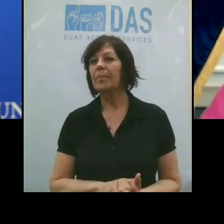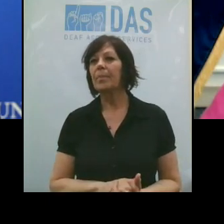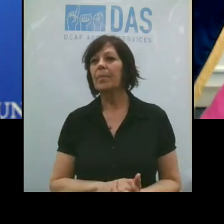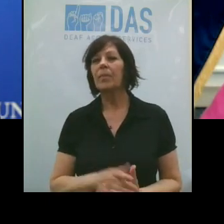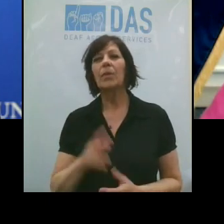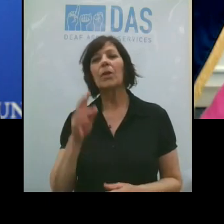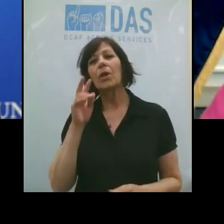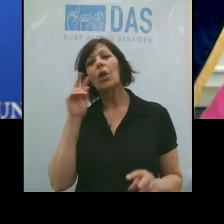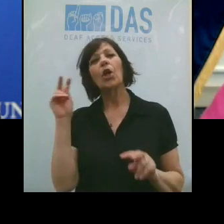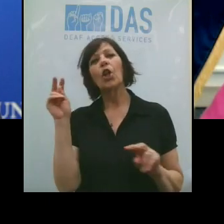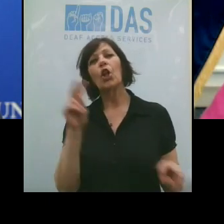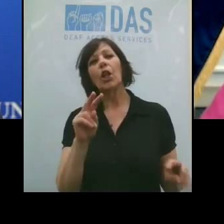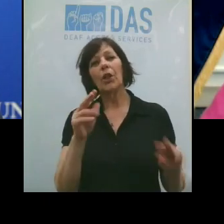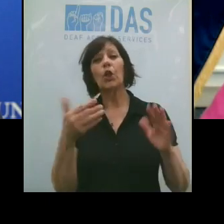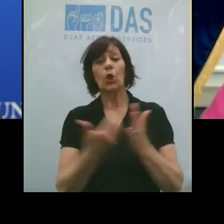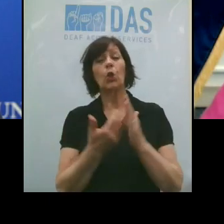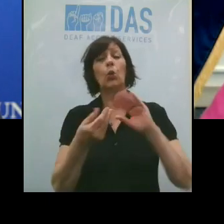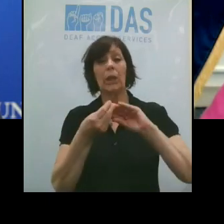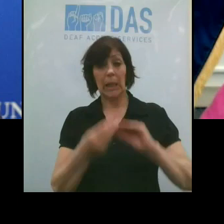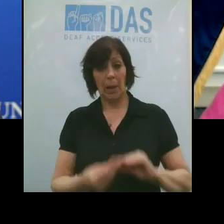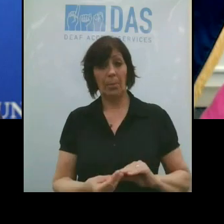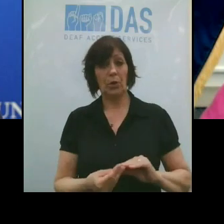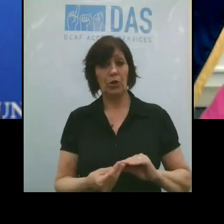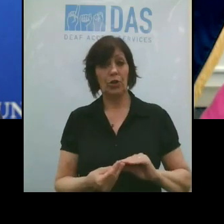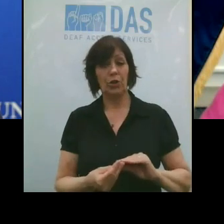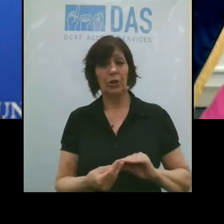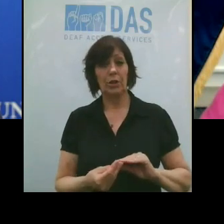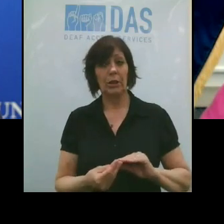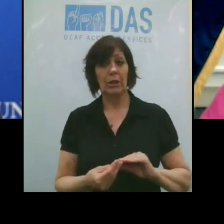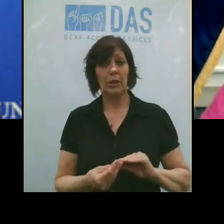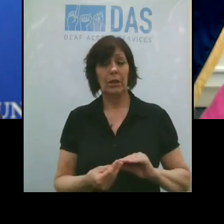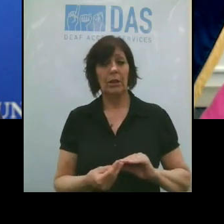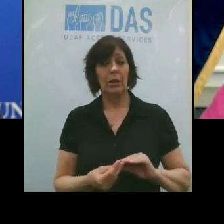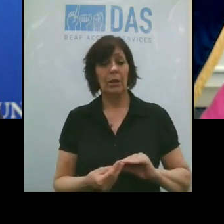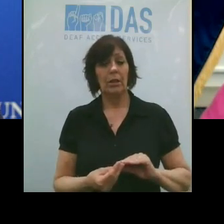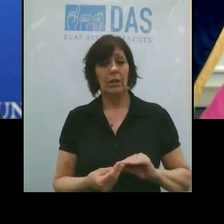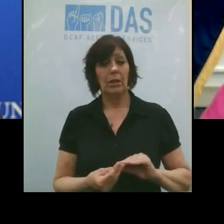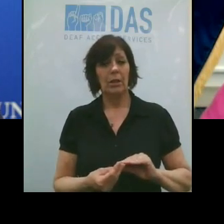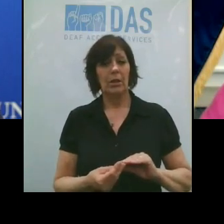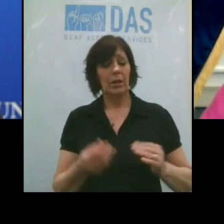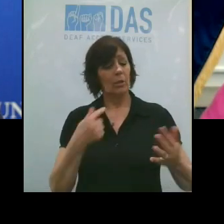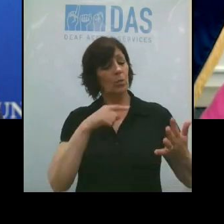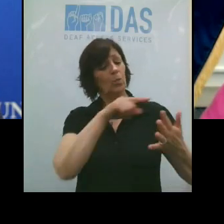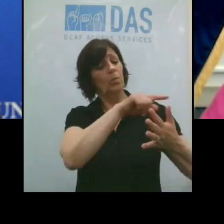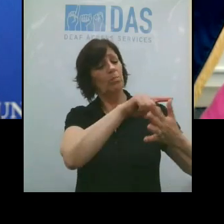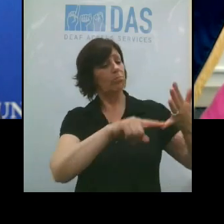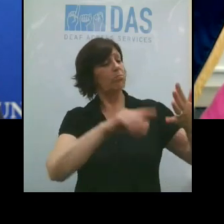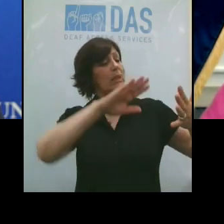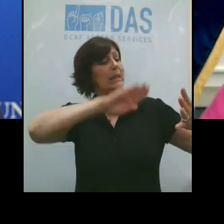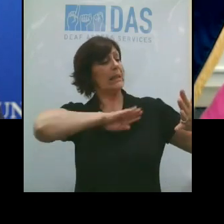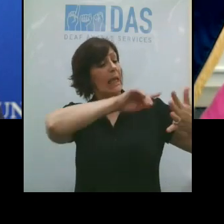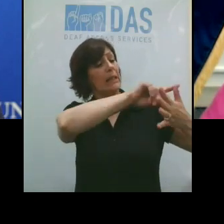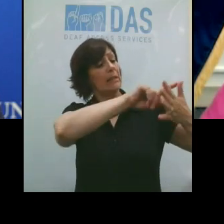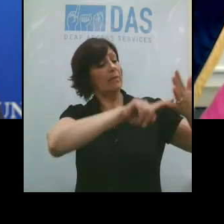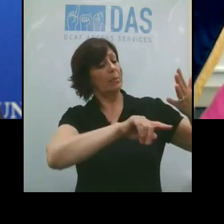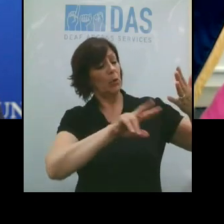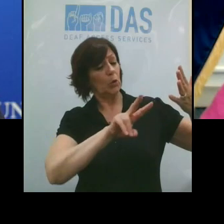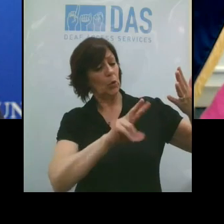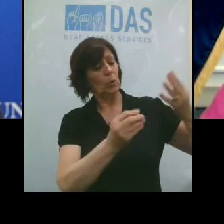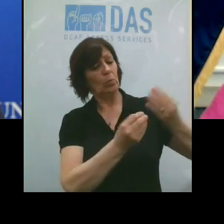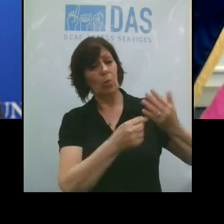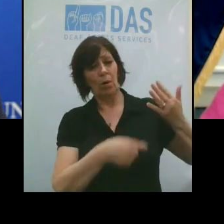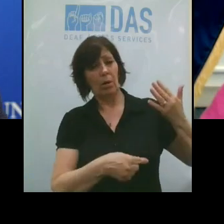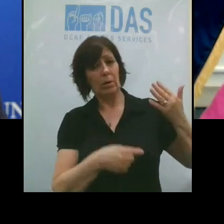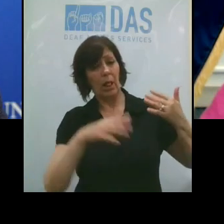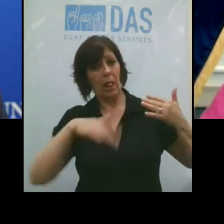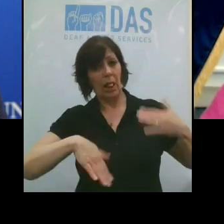at the new numbers, the state metrics that Western New York has now met 5 of the 7. But one of them that looks like it's